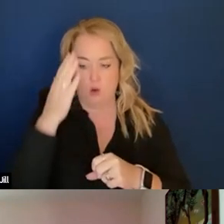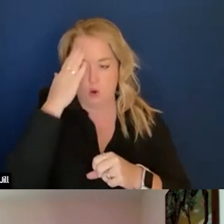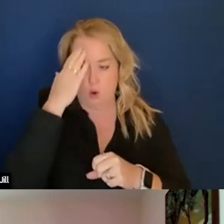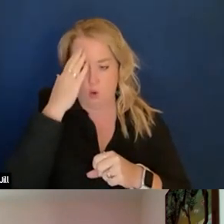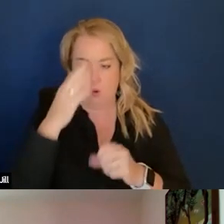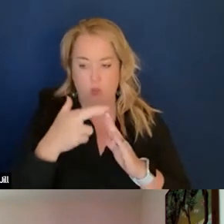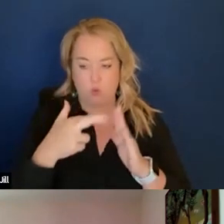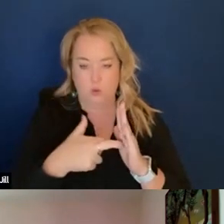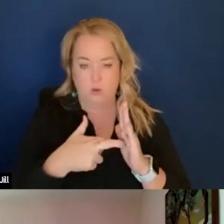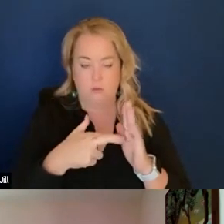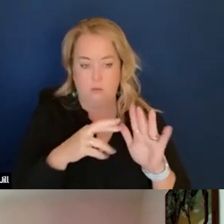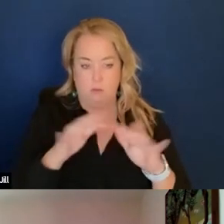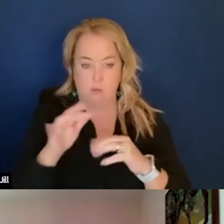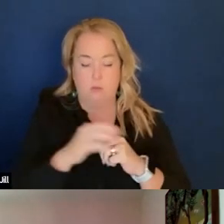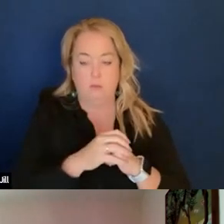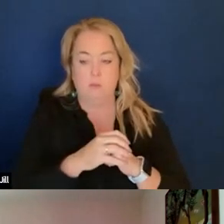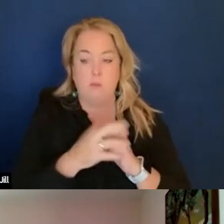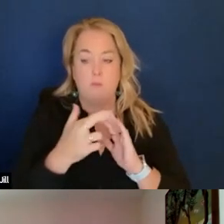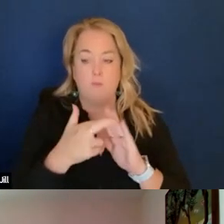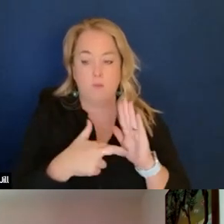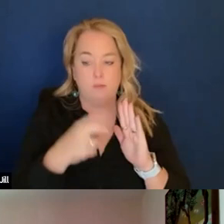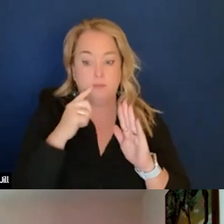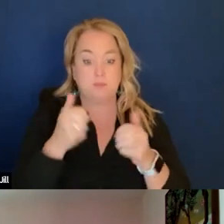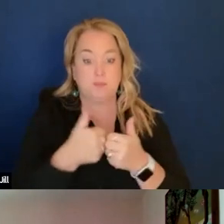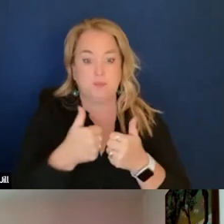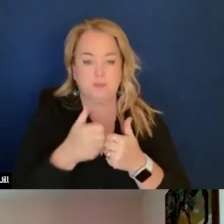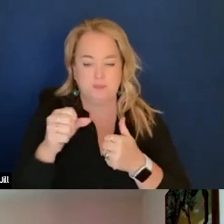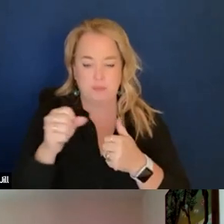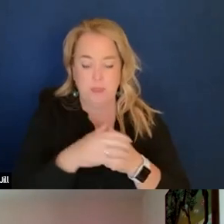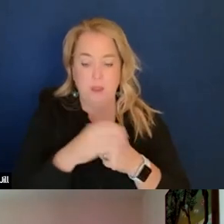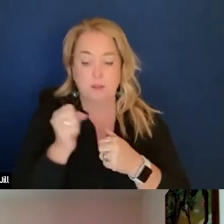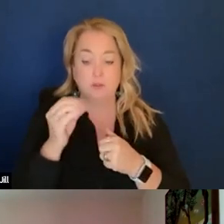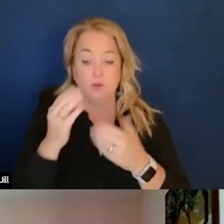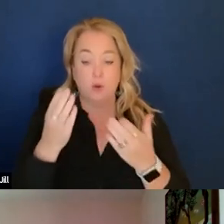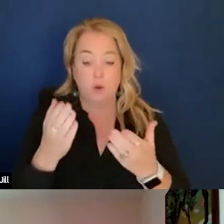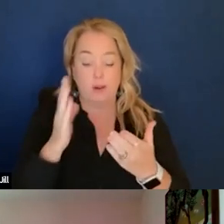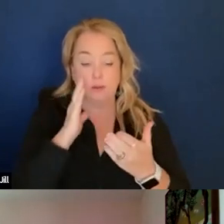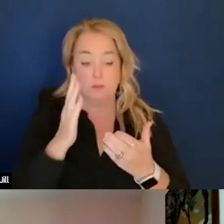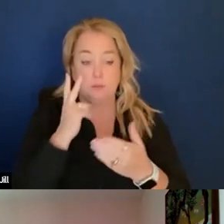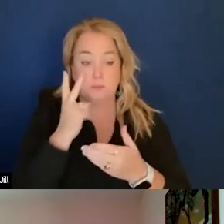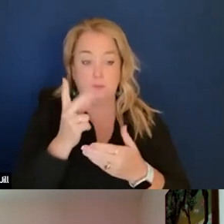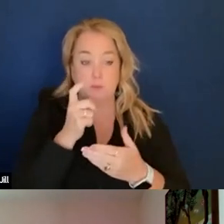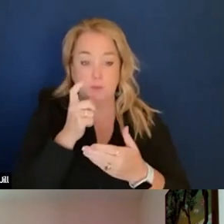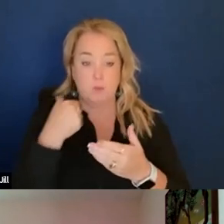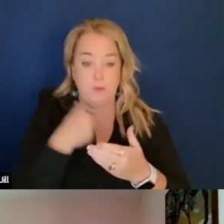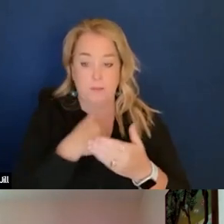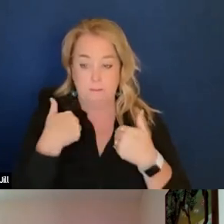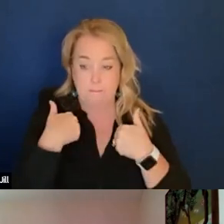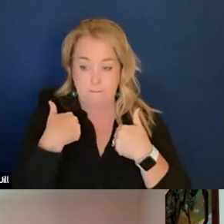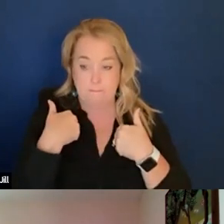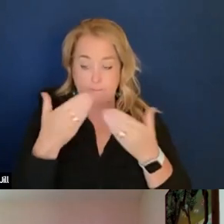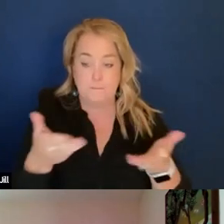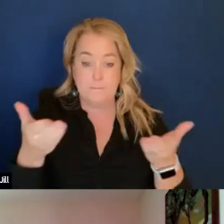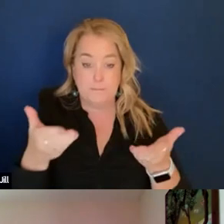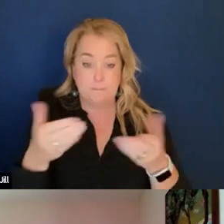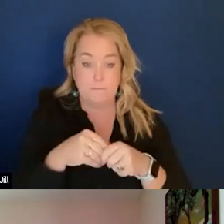of the rules of the game. So without further ado, let me see who we have here. That's something